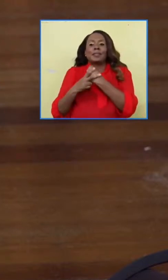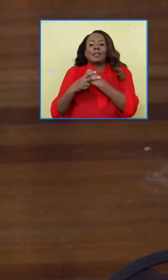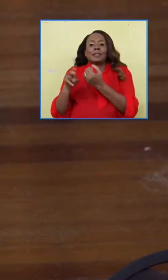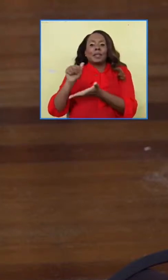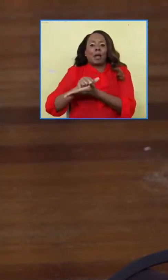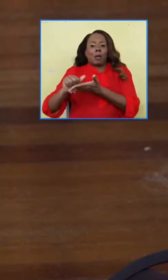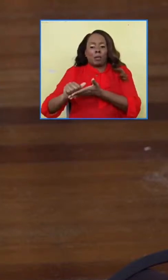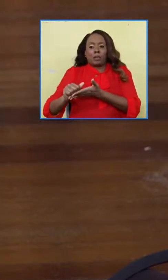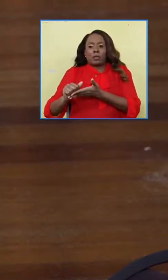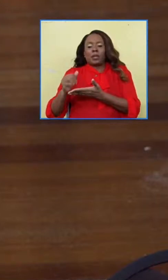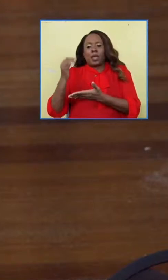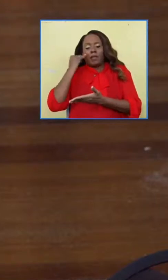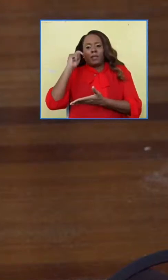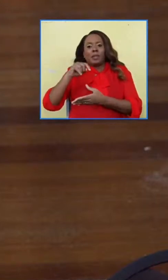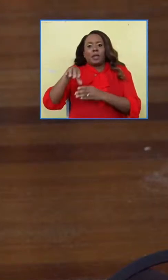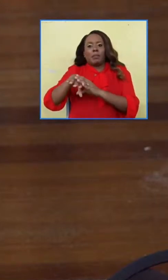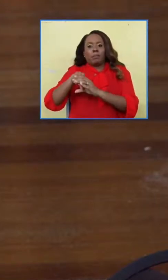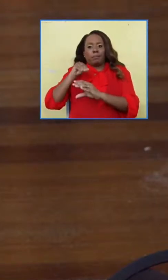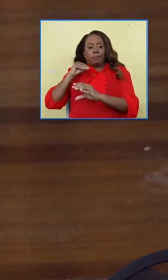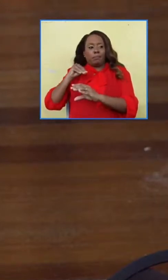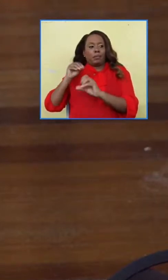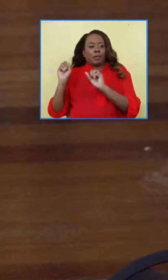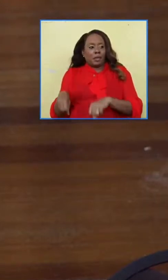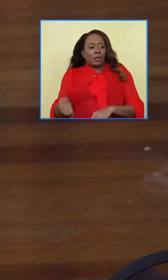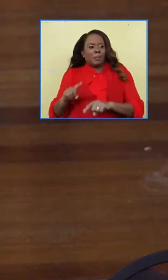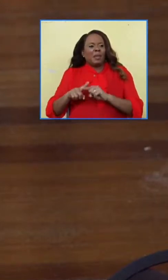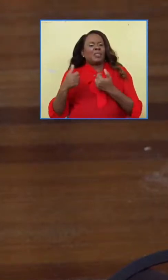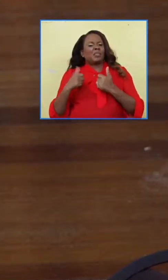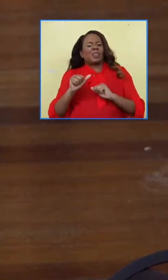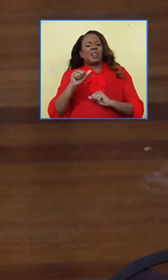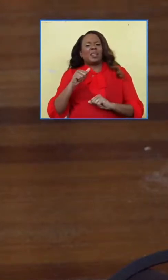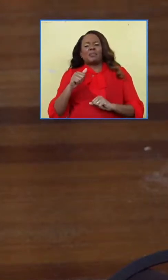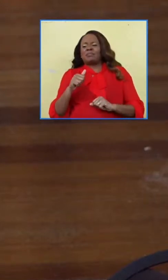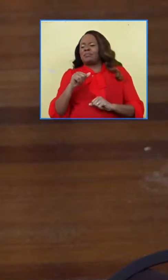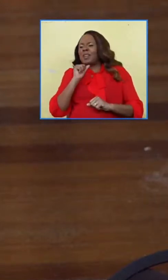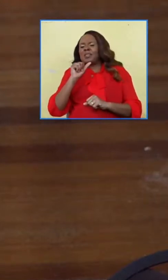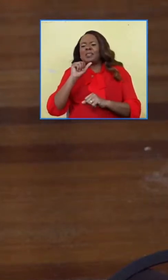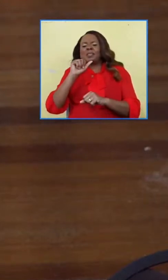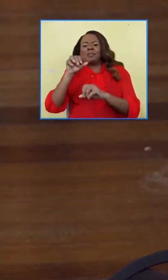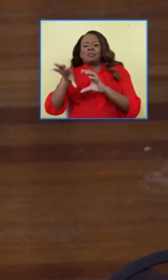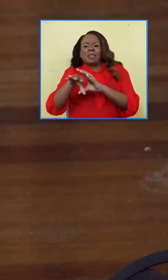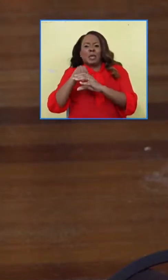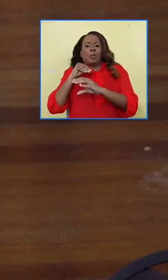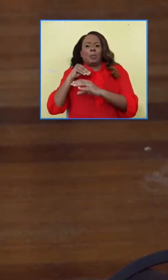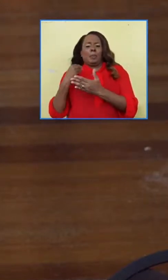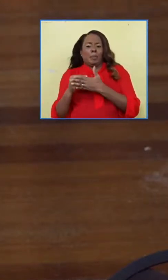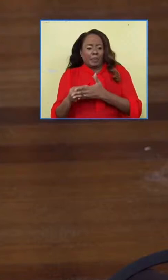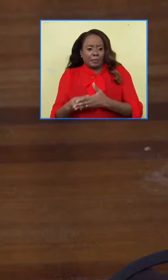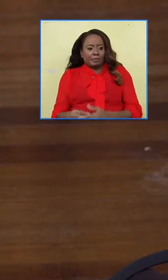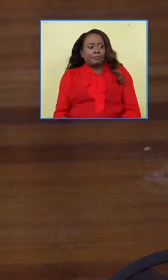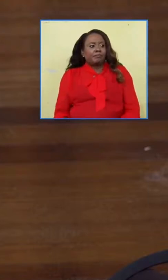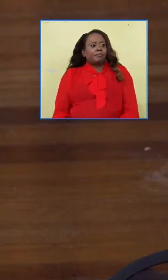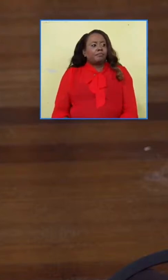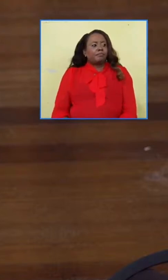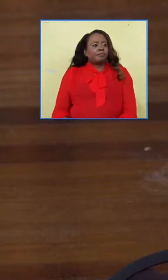when you need to dip into it, but otherwise you try very hard not to. Now, when we had our reforms